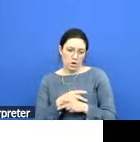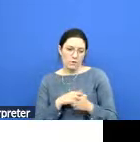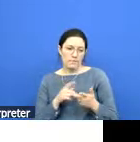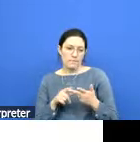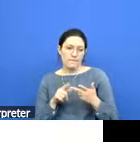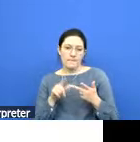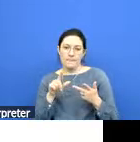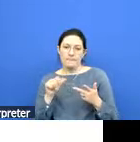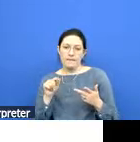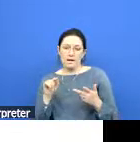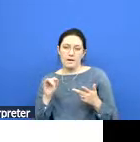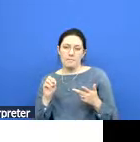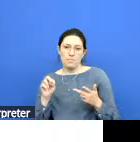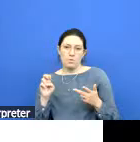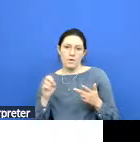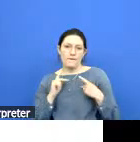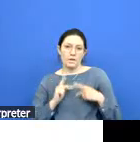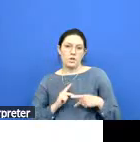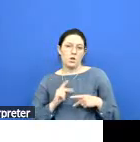Lattimore Physical.